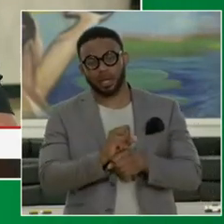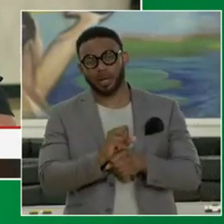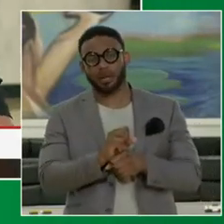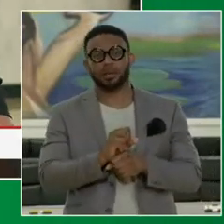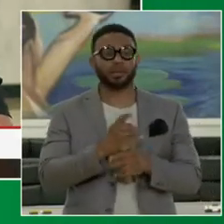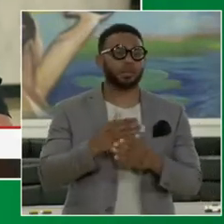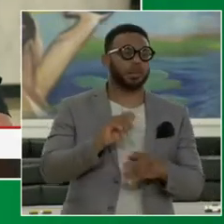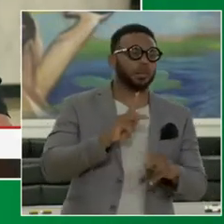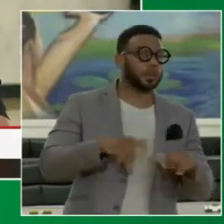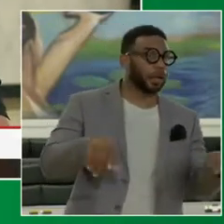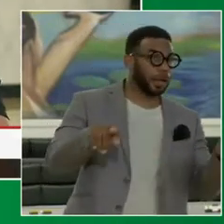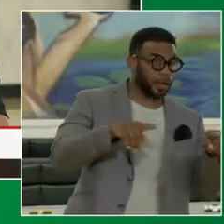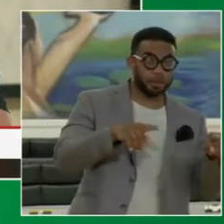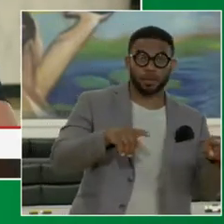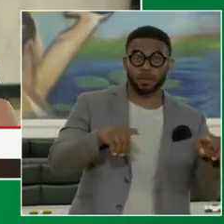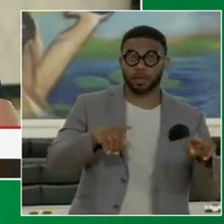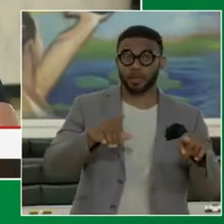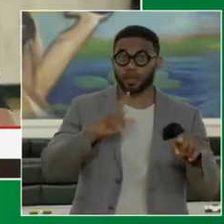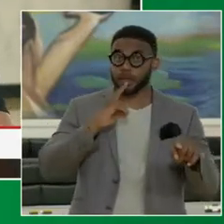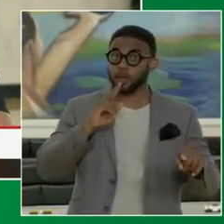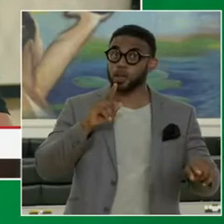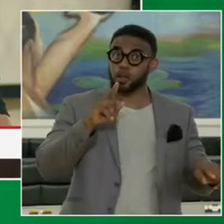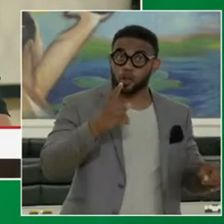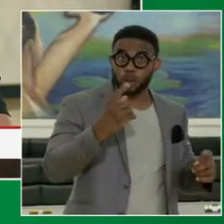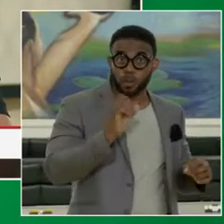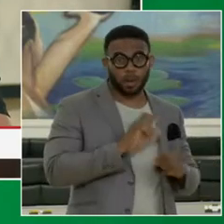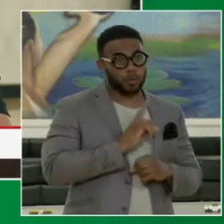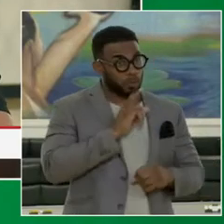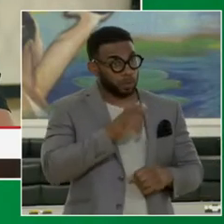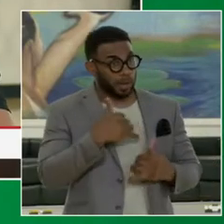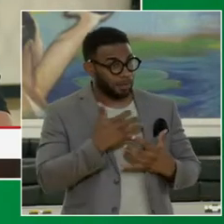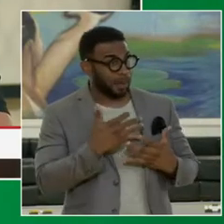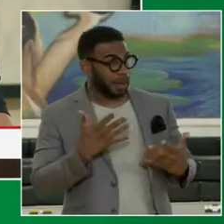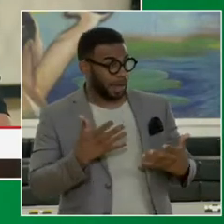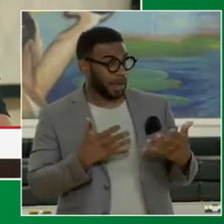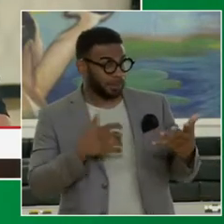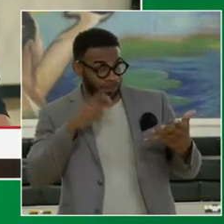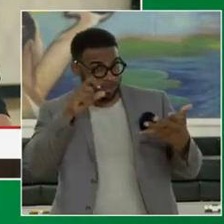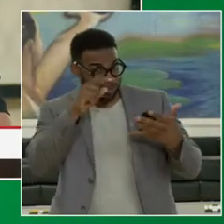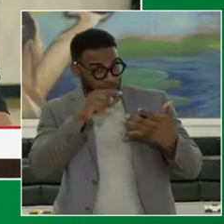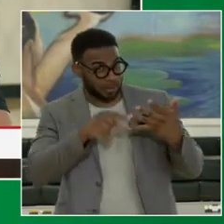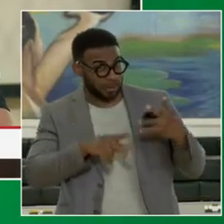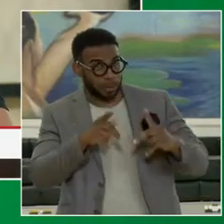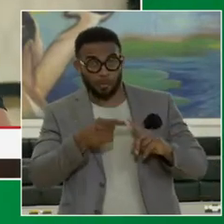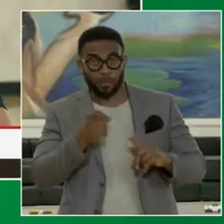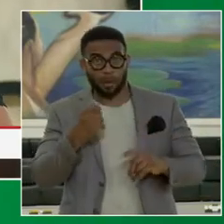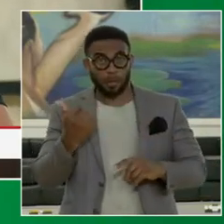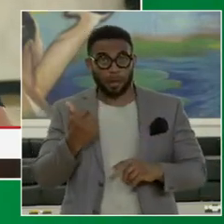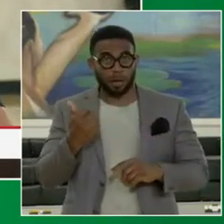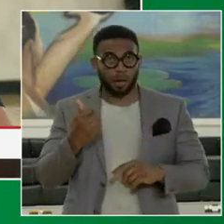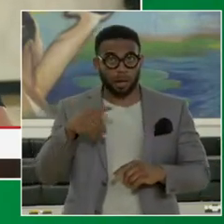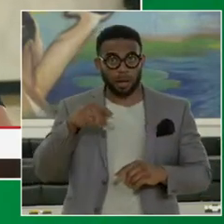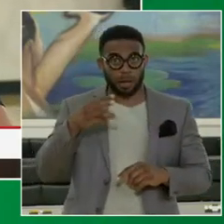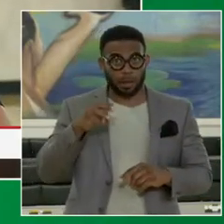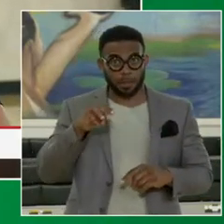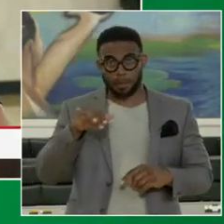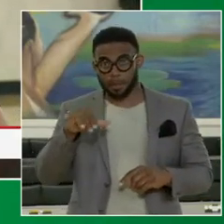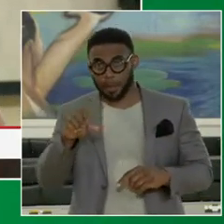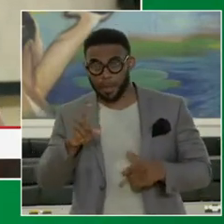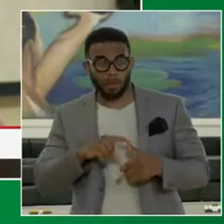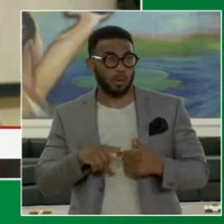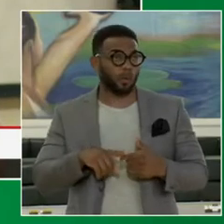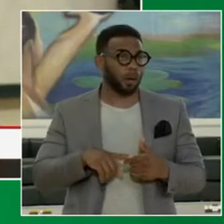our folks that are out there that do come to work. Actually, we do have a lot of our folks from whether it be Pathways